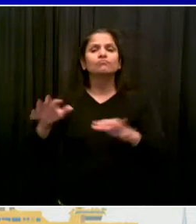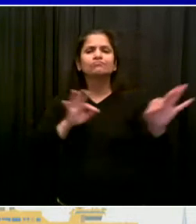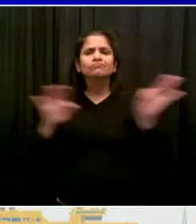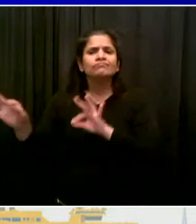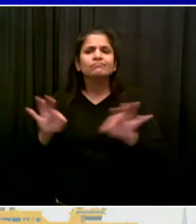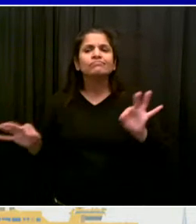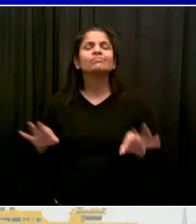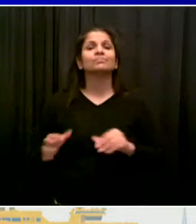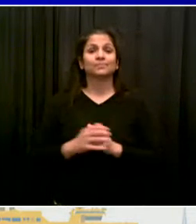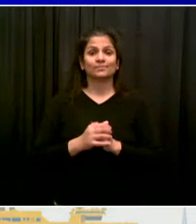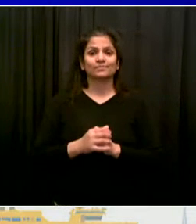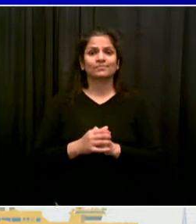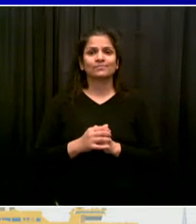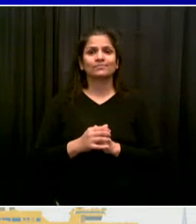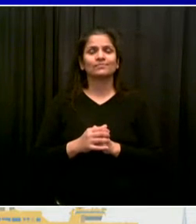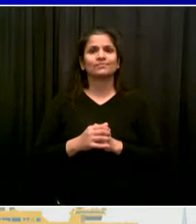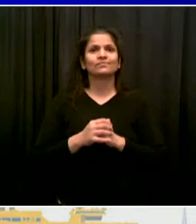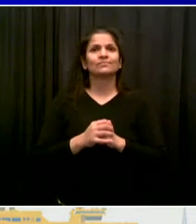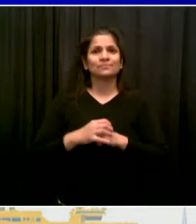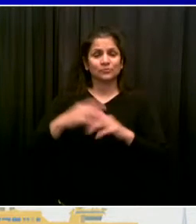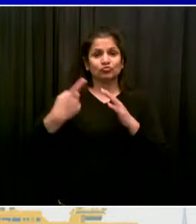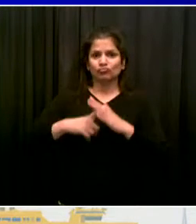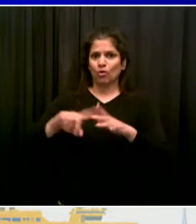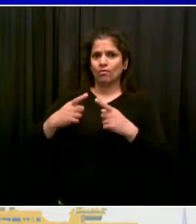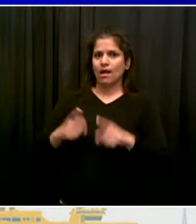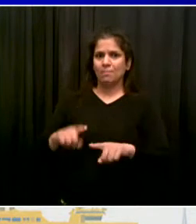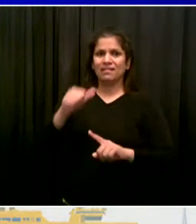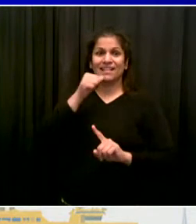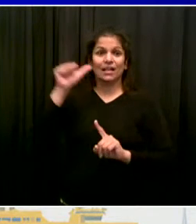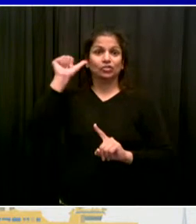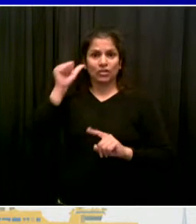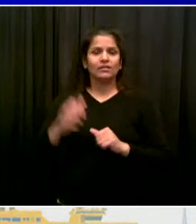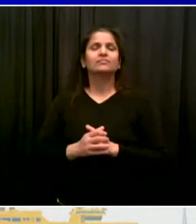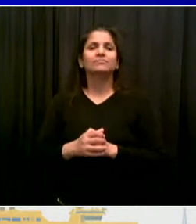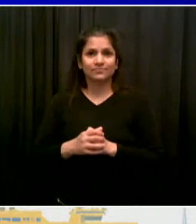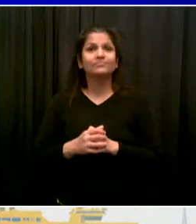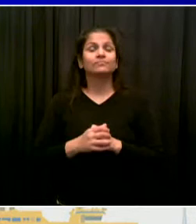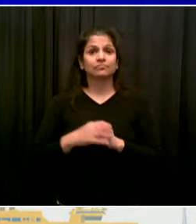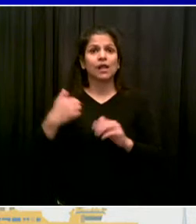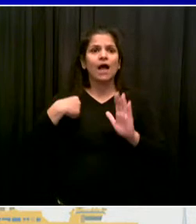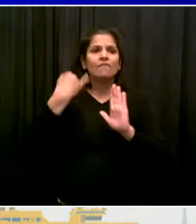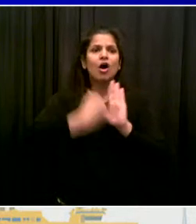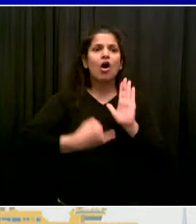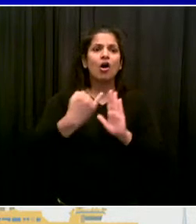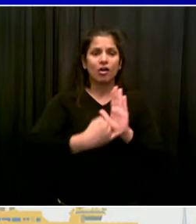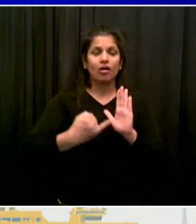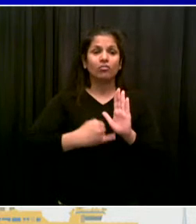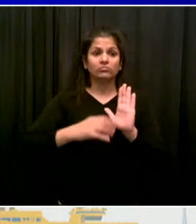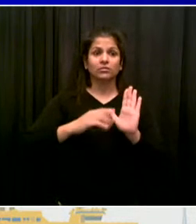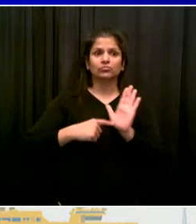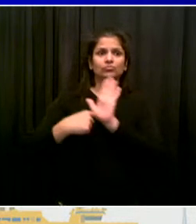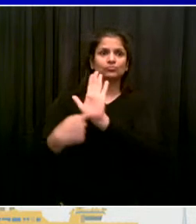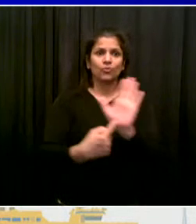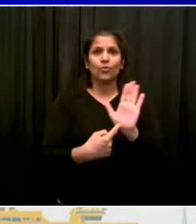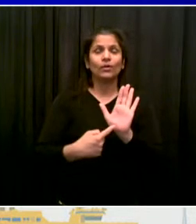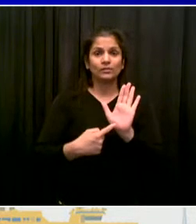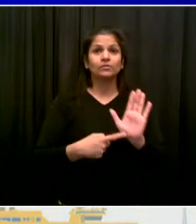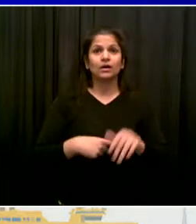Essential, by the Brooklyn-based illustrator Jason Raish, who comes originally from South